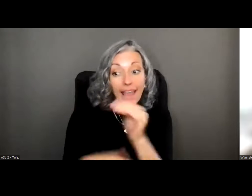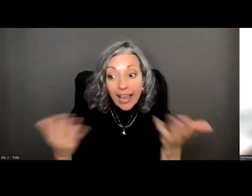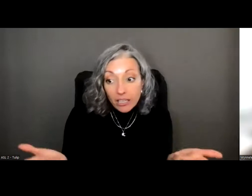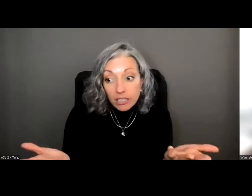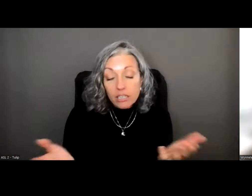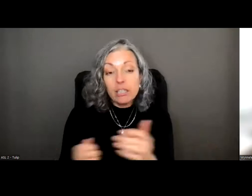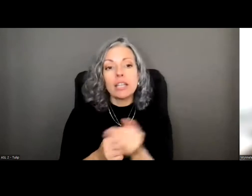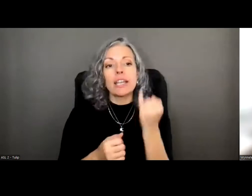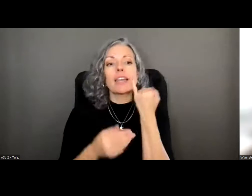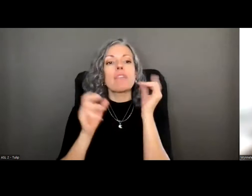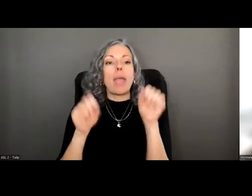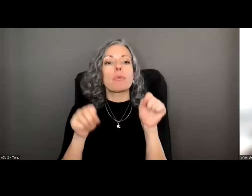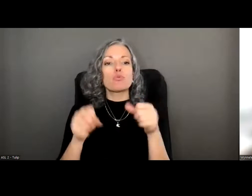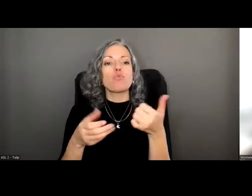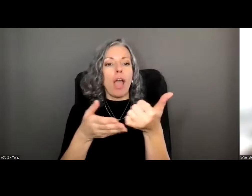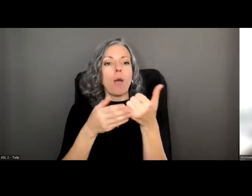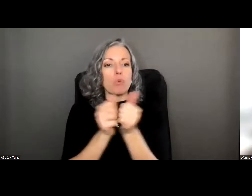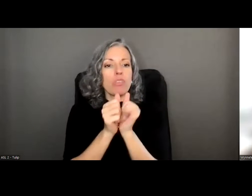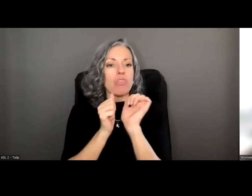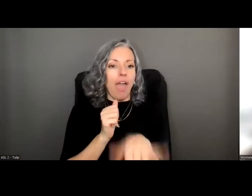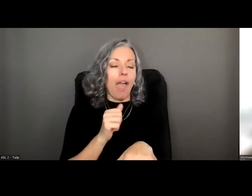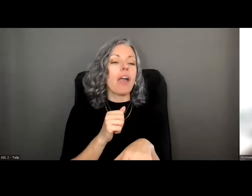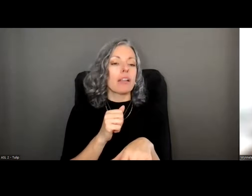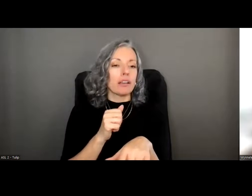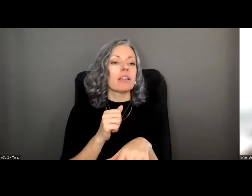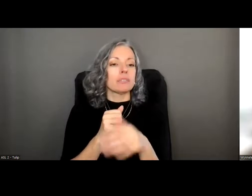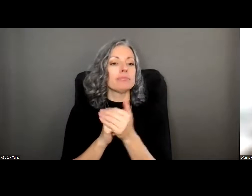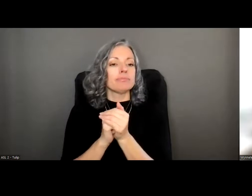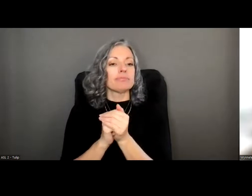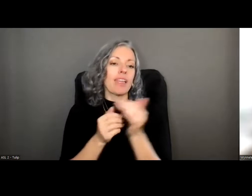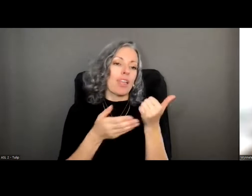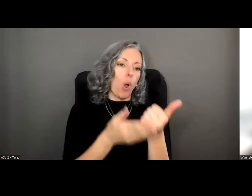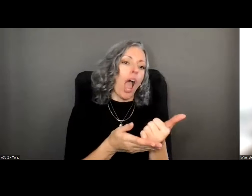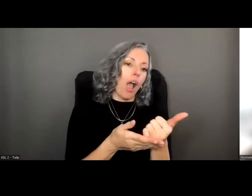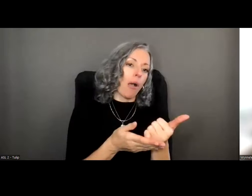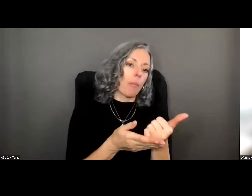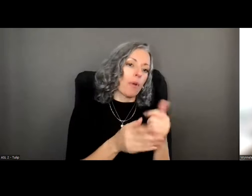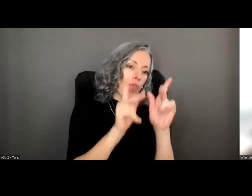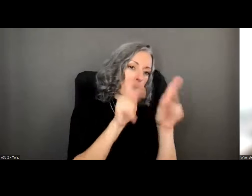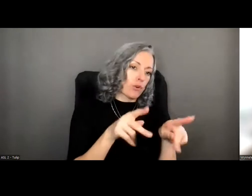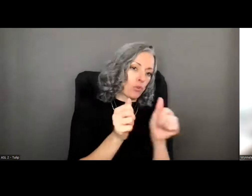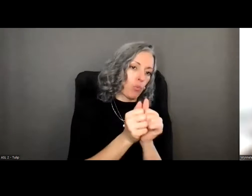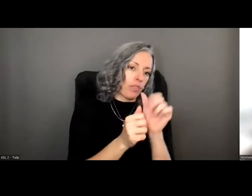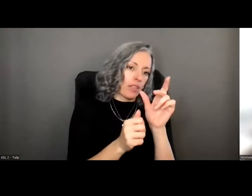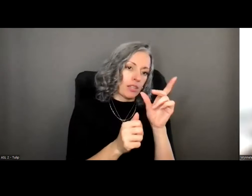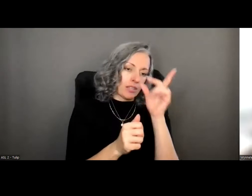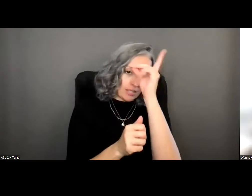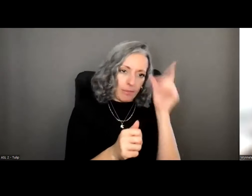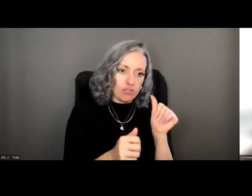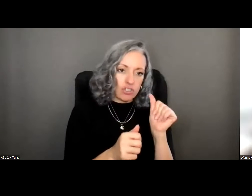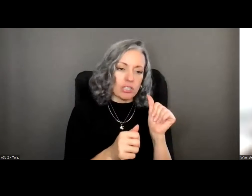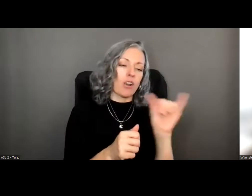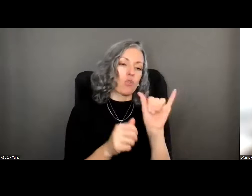we're able to help with this, this will help the person with dementia and the family